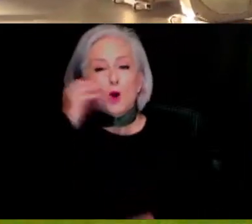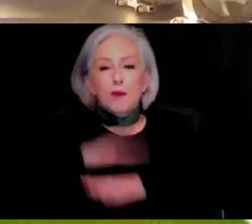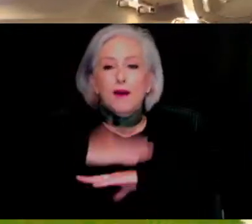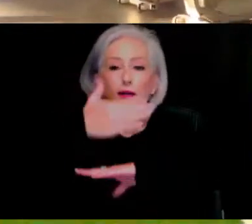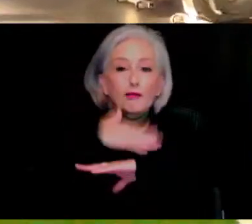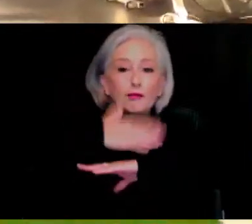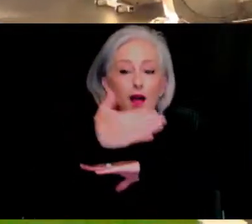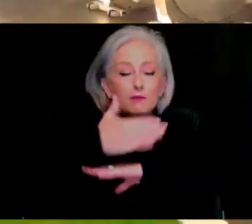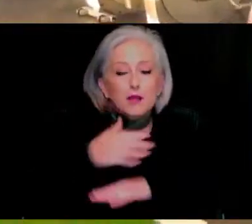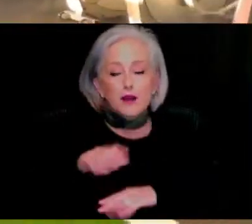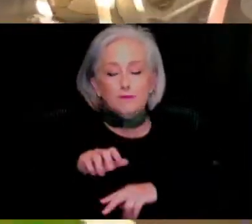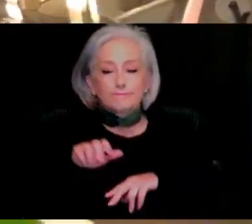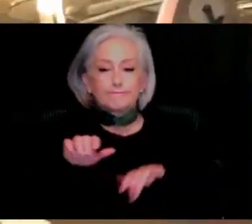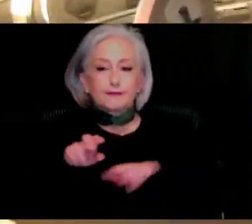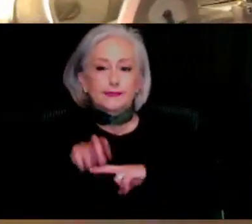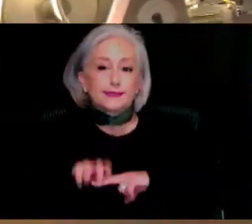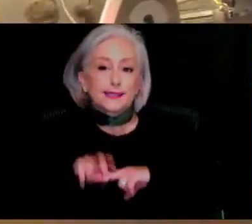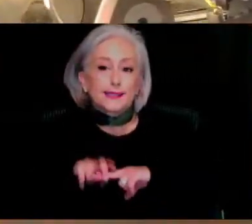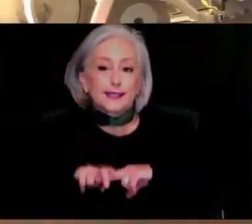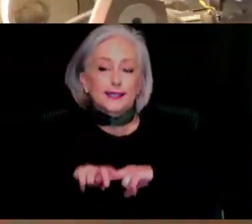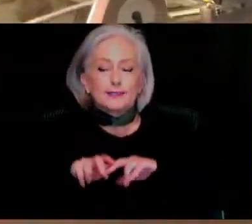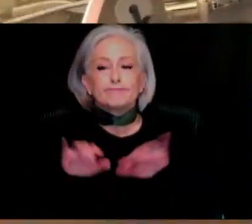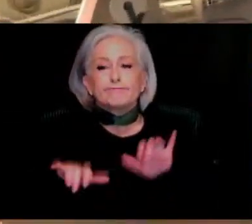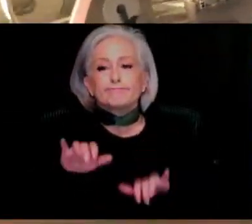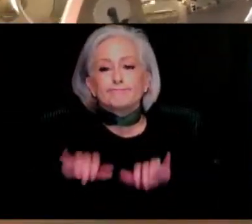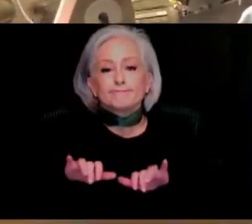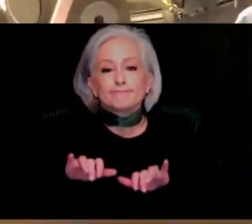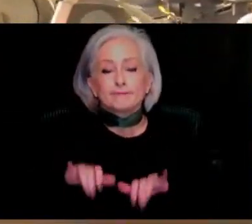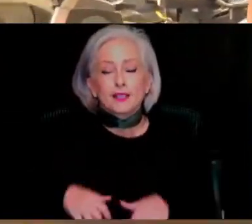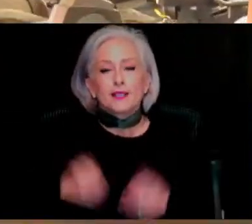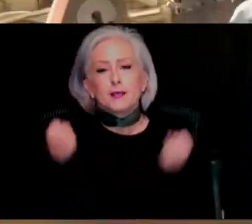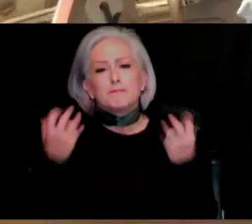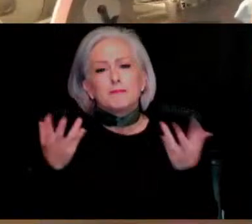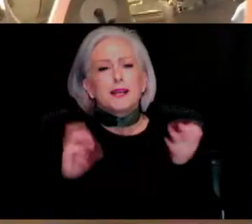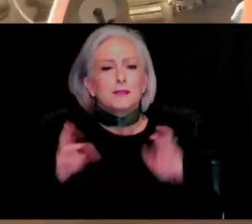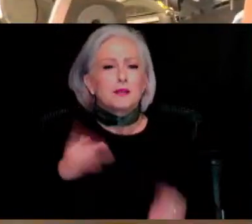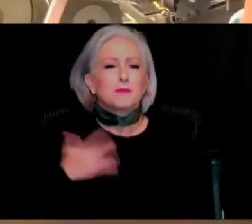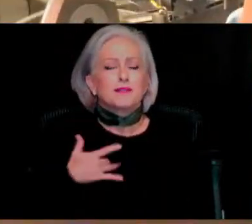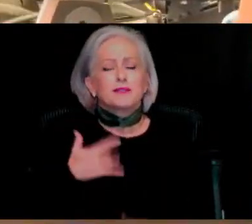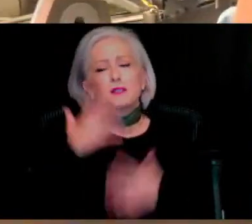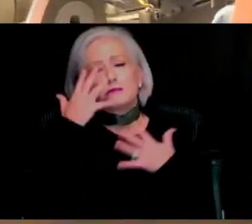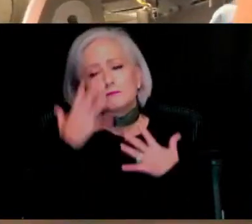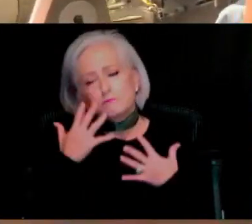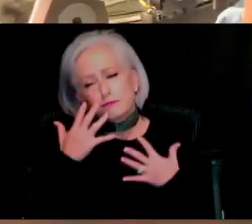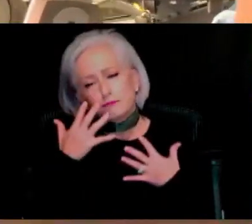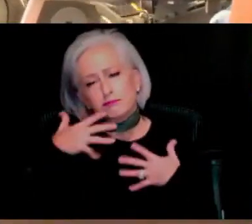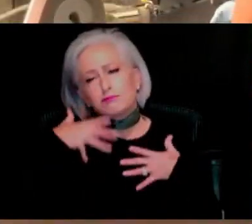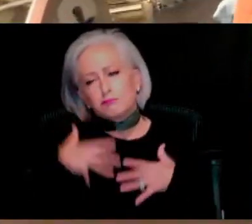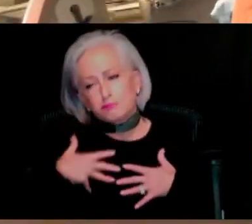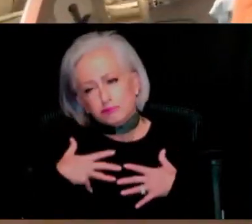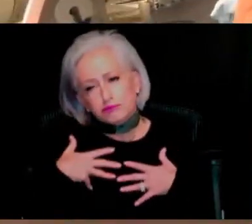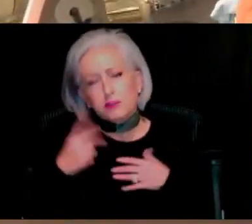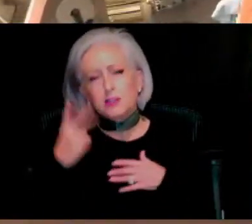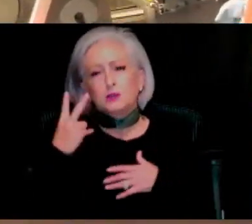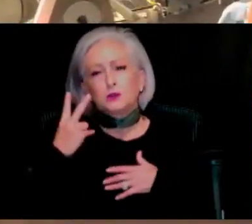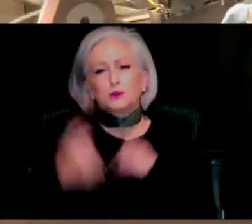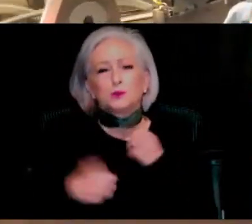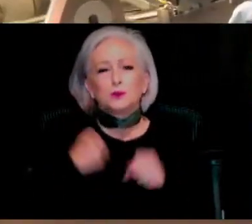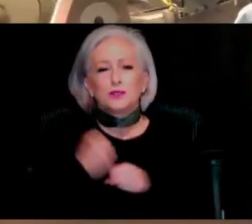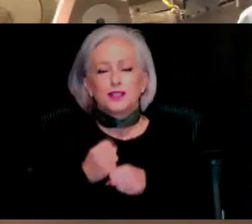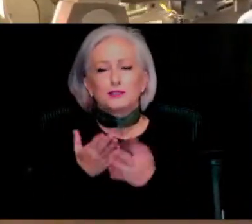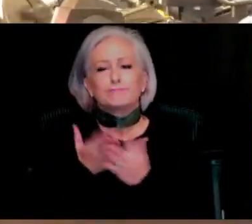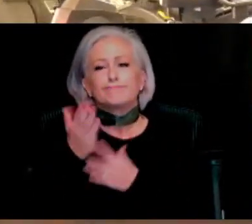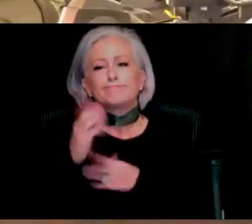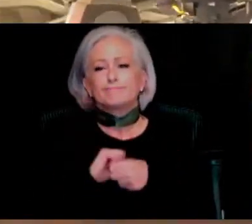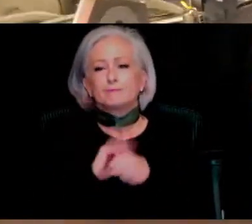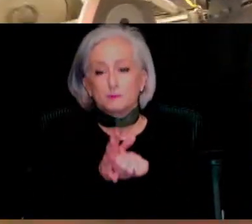computer. A lot of people have the blues and the blahs, having slogged through almost 2 years now of a pandemic. So we're going to show